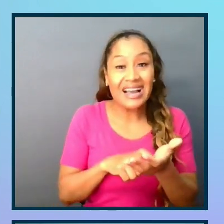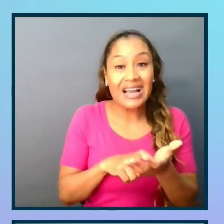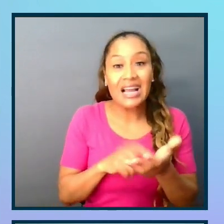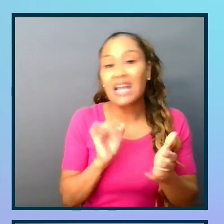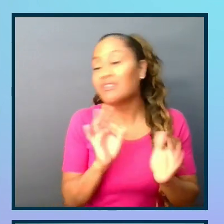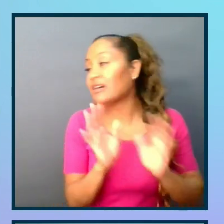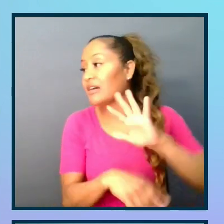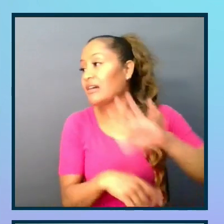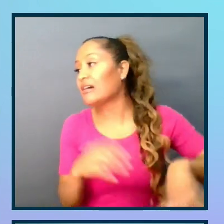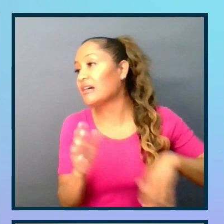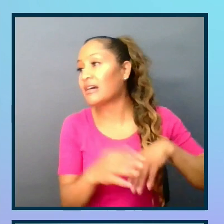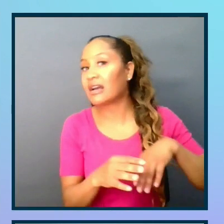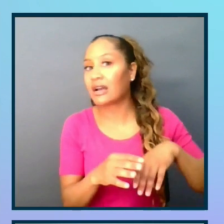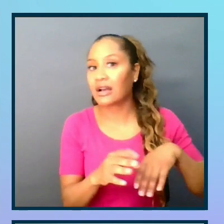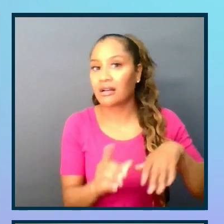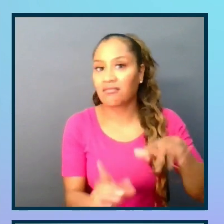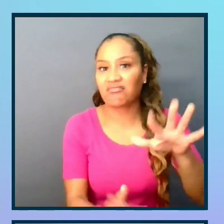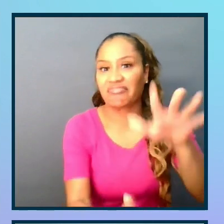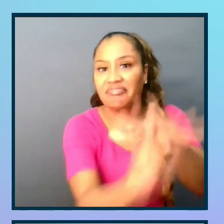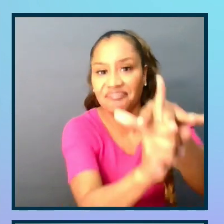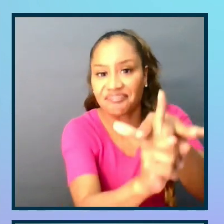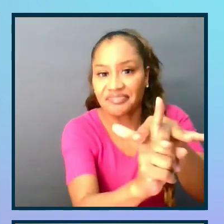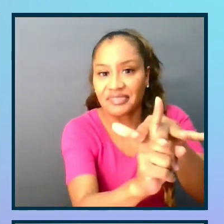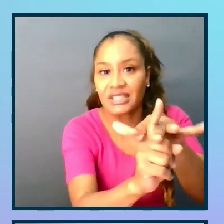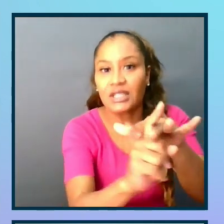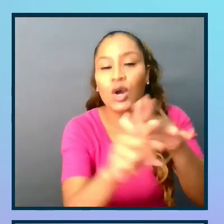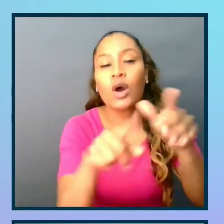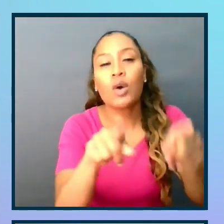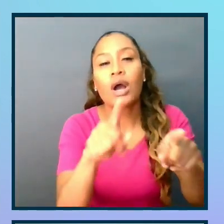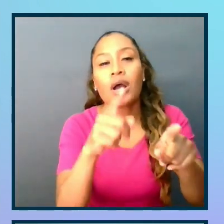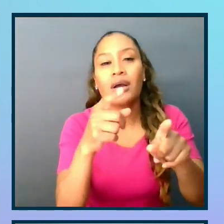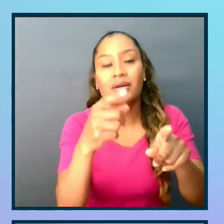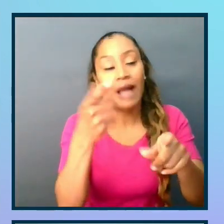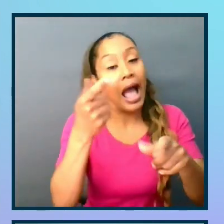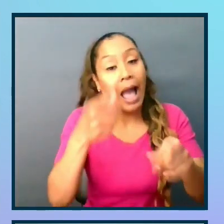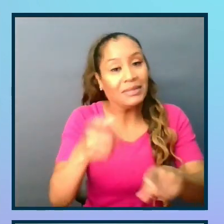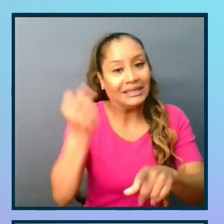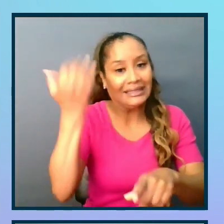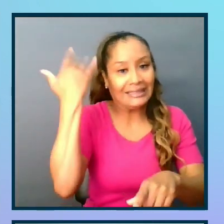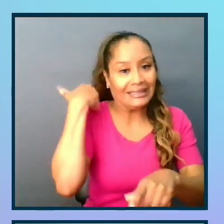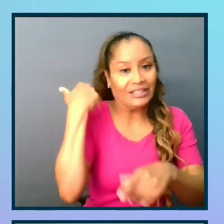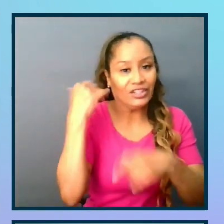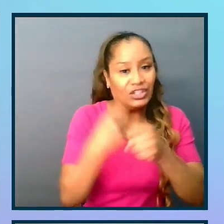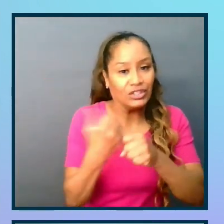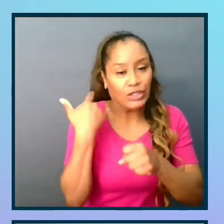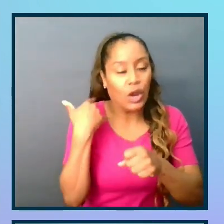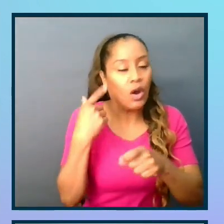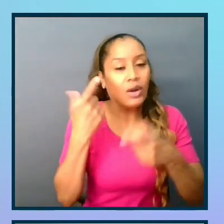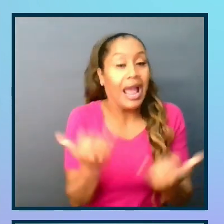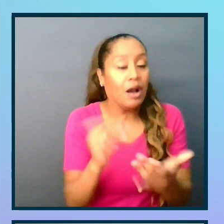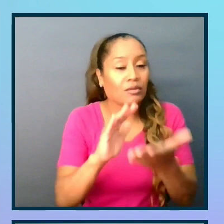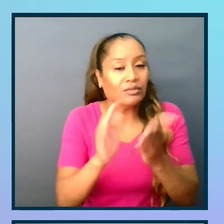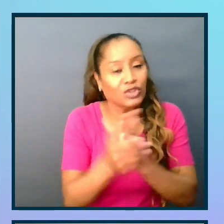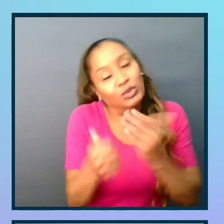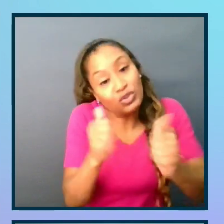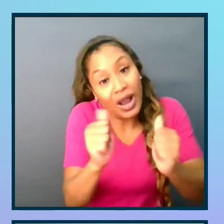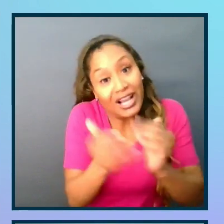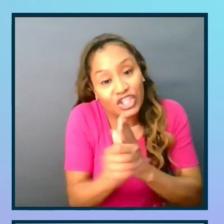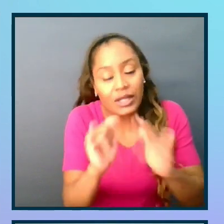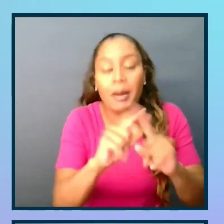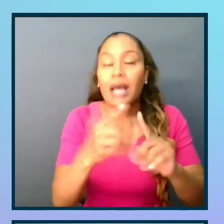sometimes skipping on it has come up in our team's retrospective, years ago. We're actually pretty good about it now. We try to be,